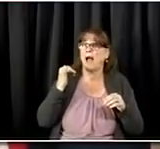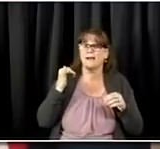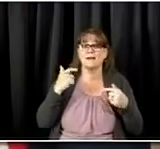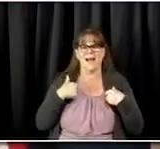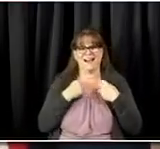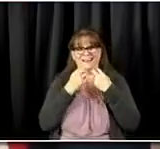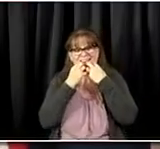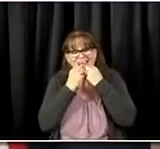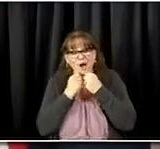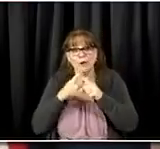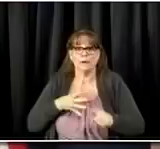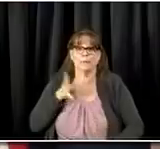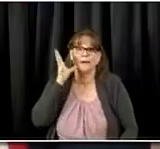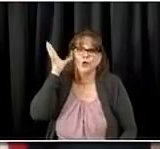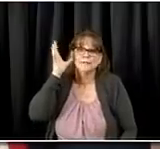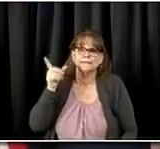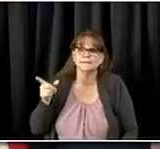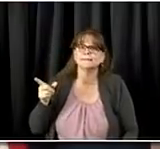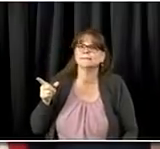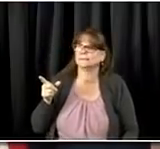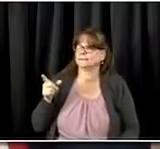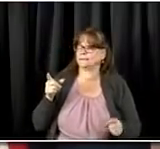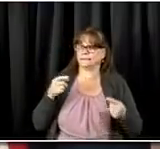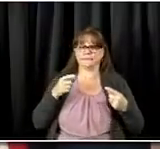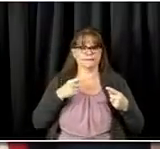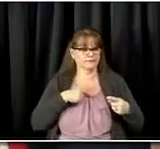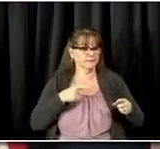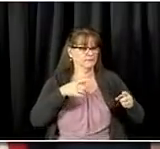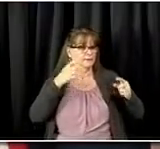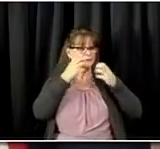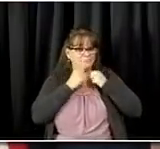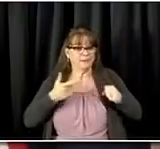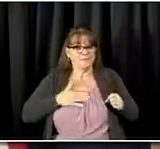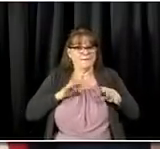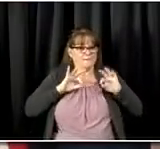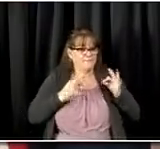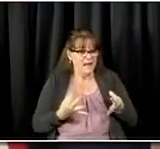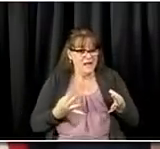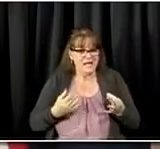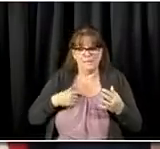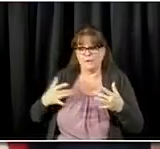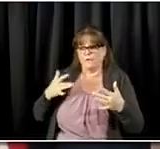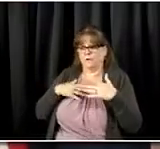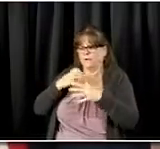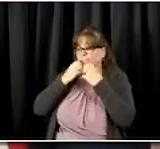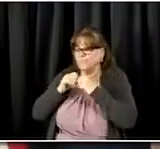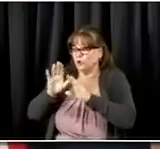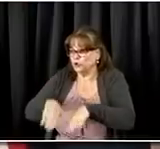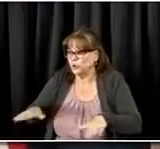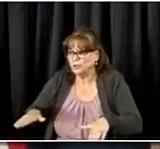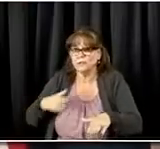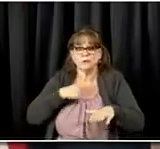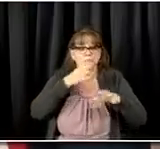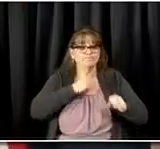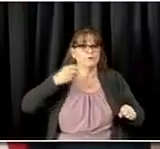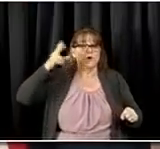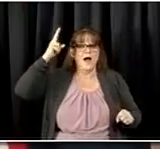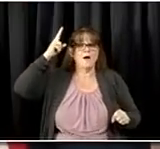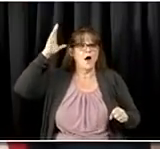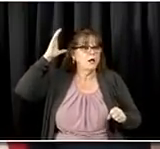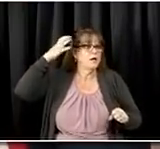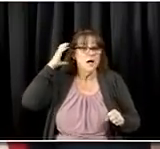We care deeply about our own health, our kids' future, our aunts, our uncles, our cousins. Last year we had Thanksgiving with our cousins, enjoyed that very